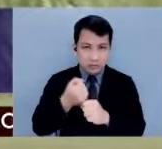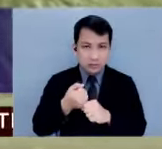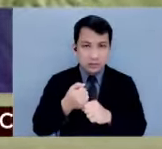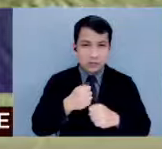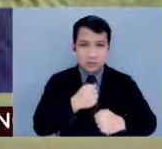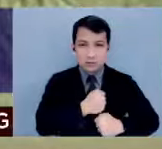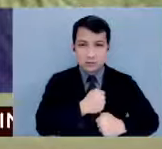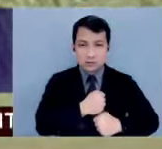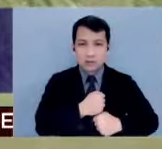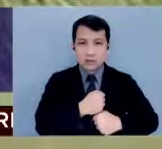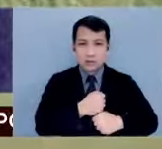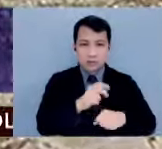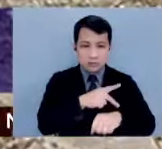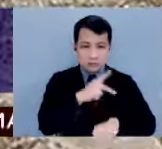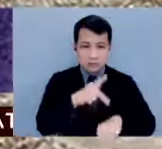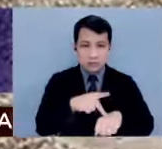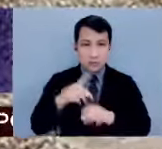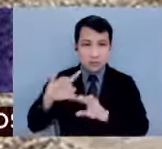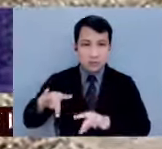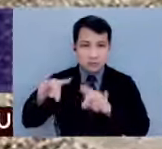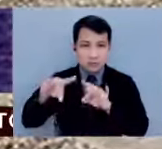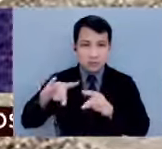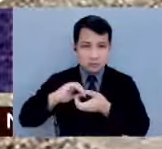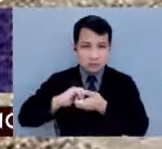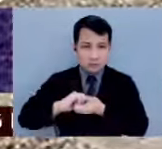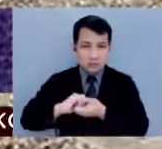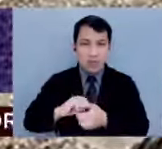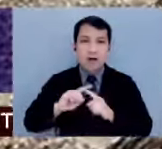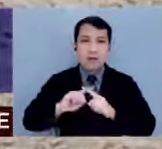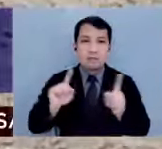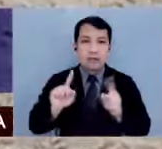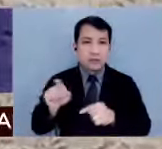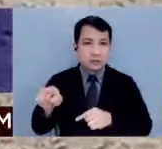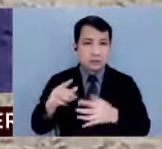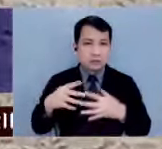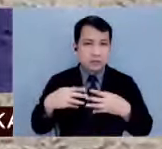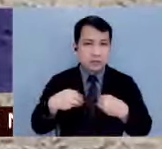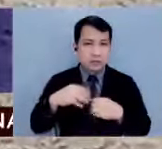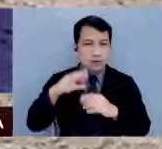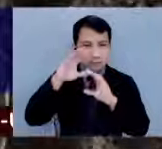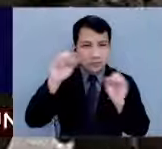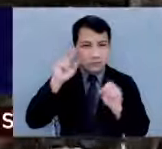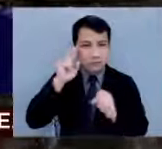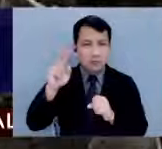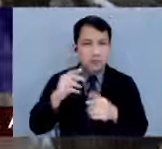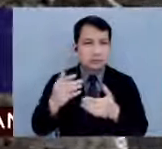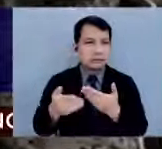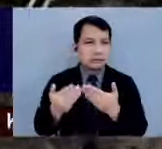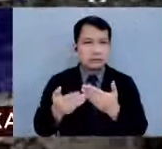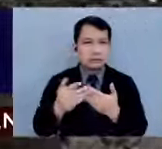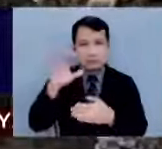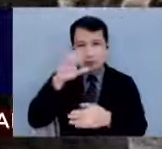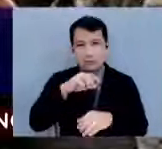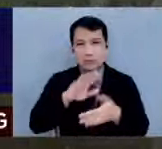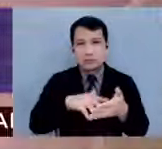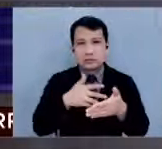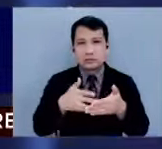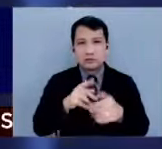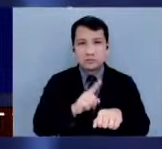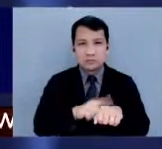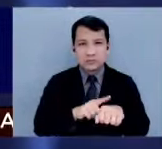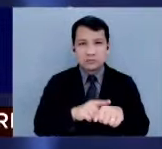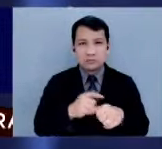exercises ng Pilipinas at Australia. Pero aminado ang Pangulo na hindi madali ang paghahanap ng tamang oras para rito.